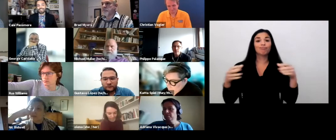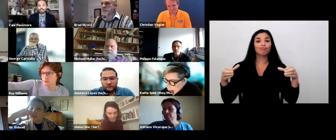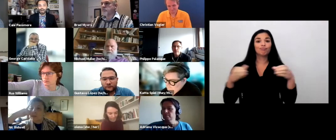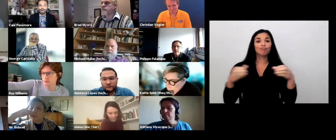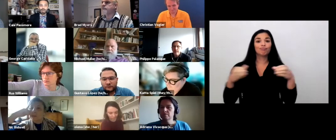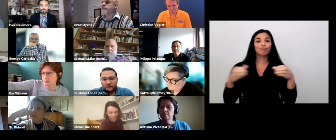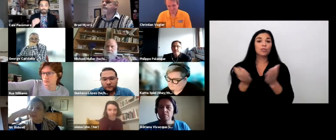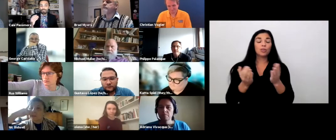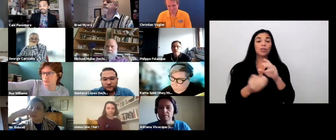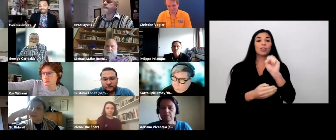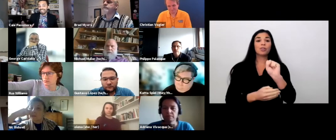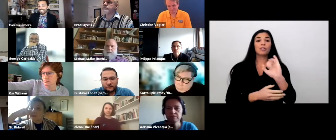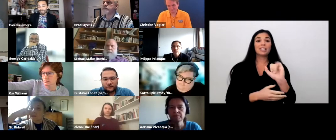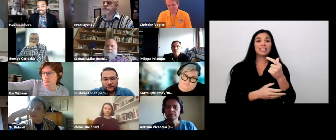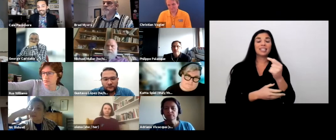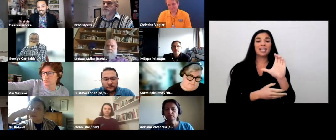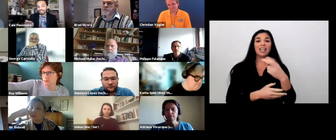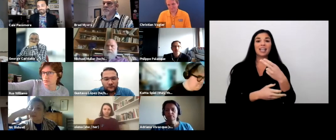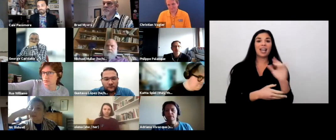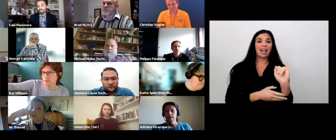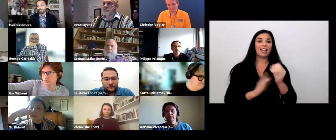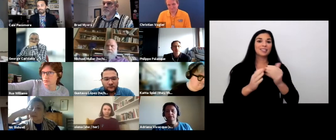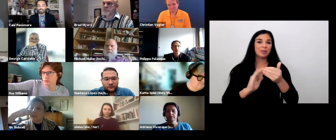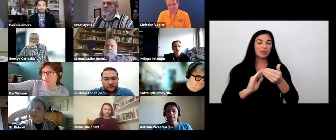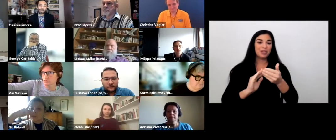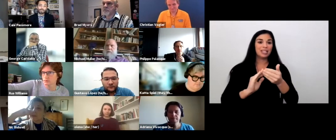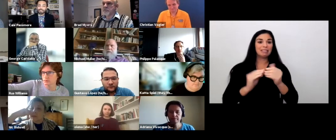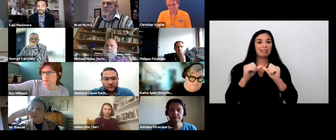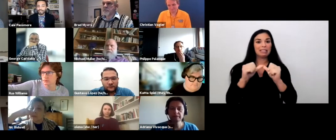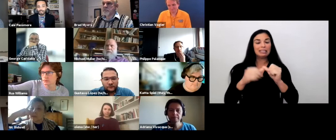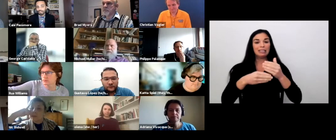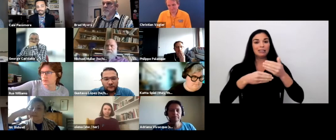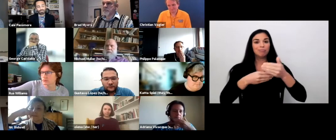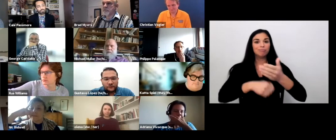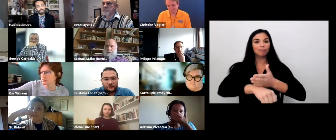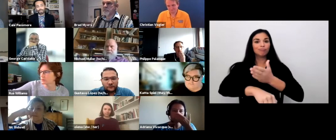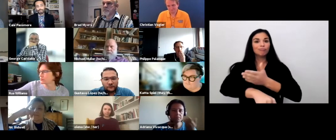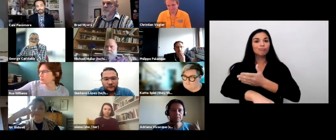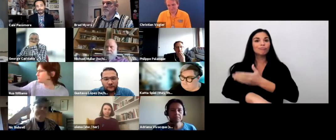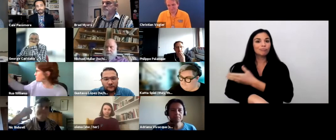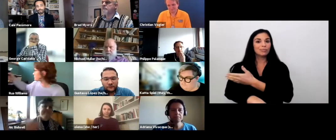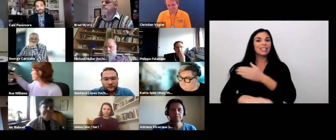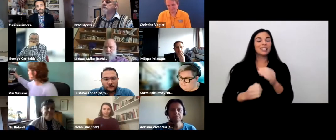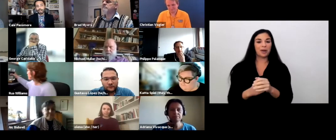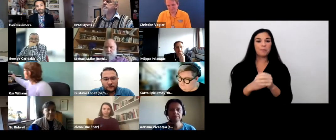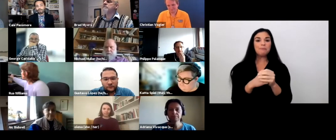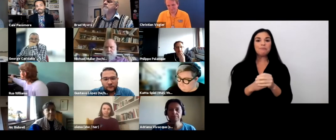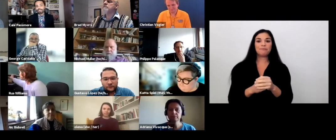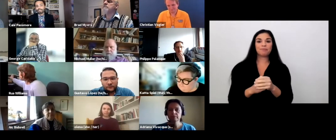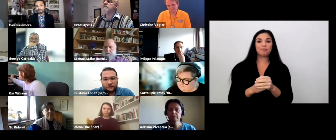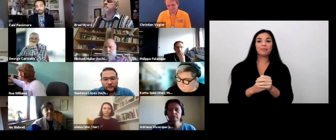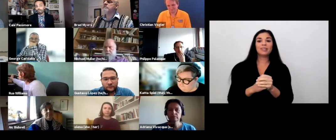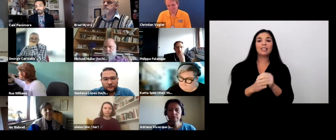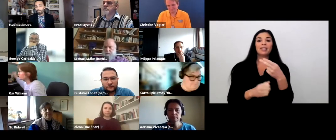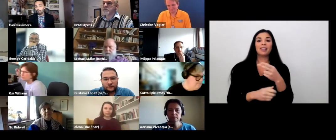communities better today than we did yesterday, which is directly in line with our SIGCHI values here. Hybrid